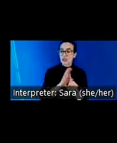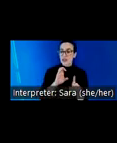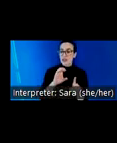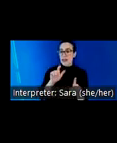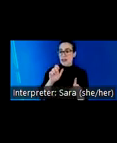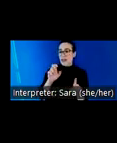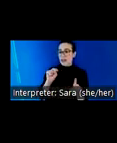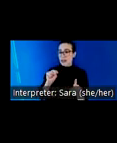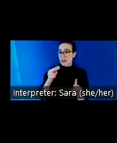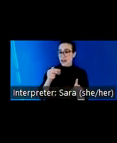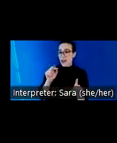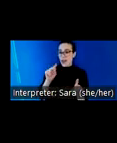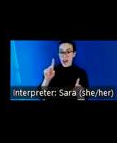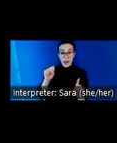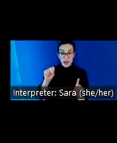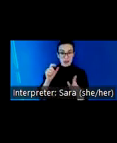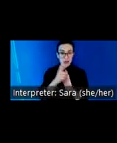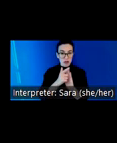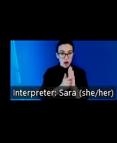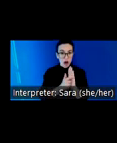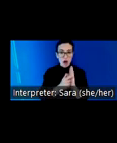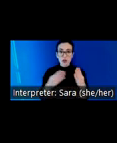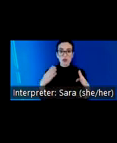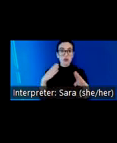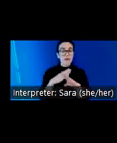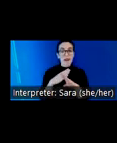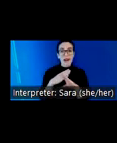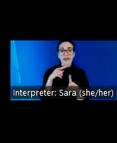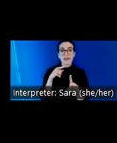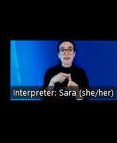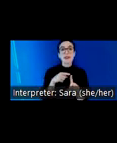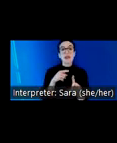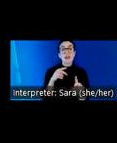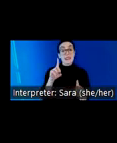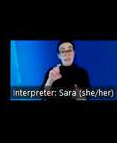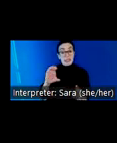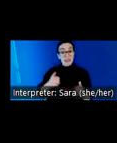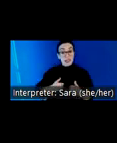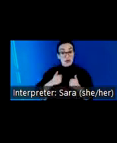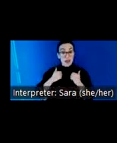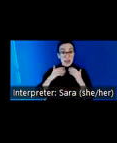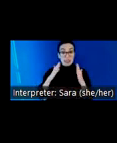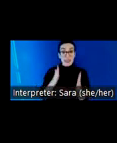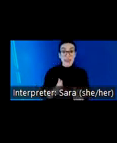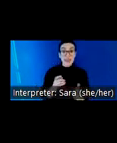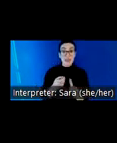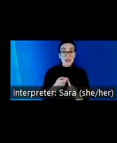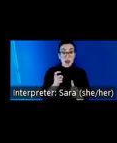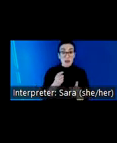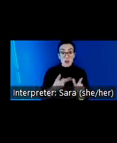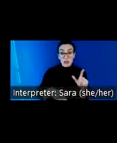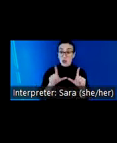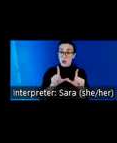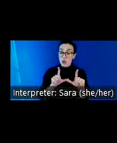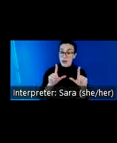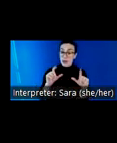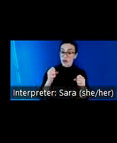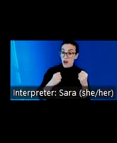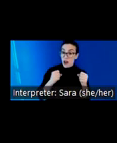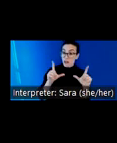residents from getting or renewing driver's licenses or permits if they owe more than $100 in fines and fees to the